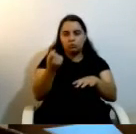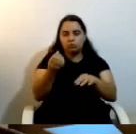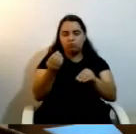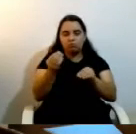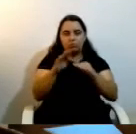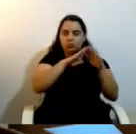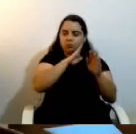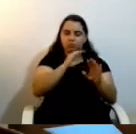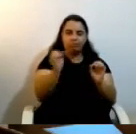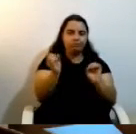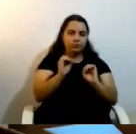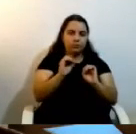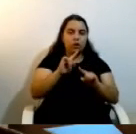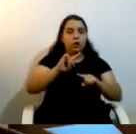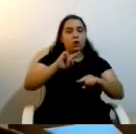personal assistance.